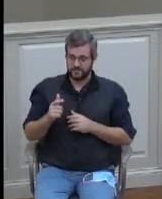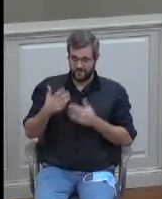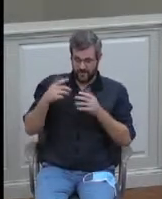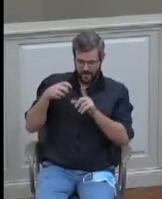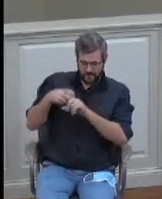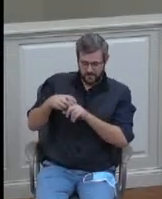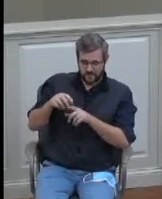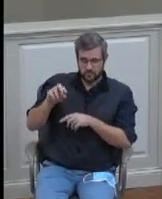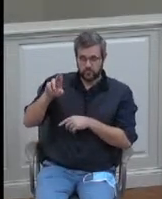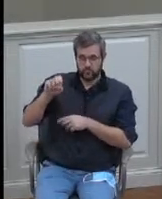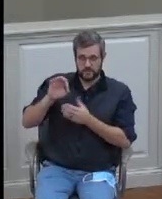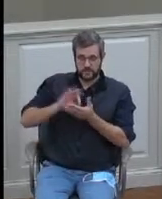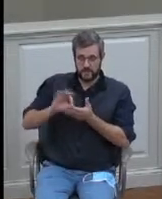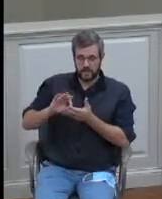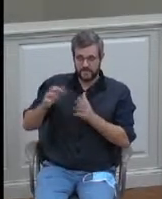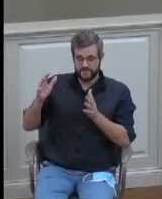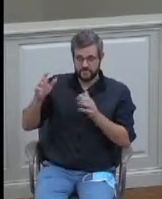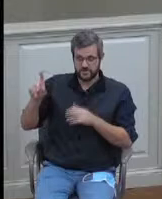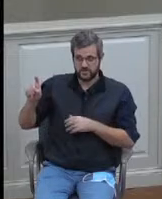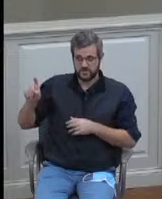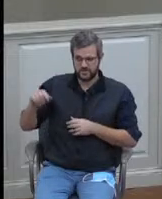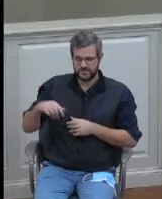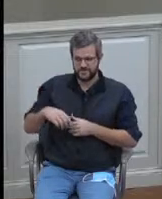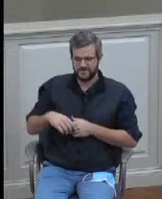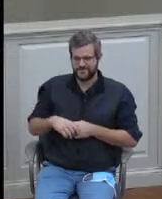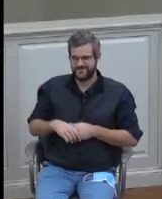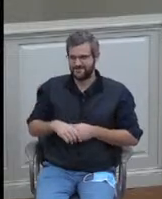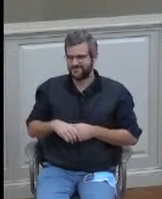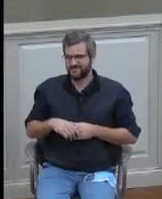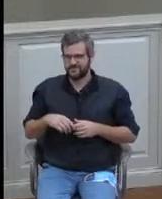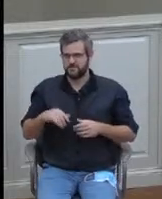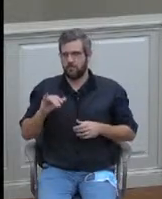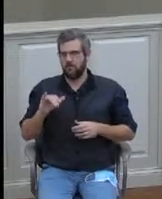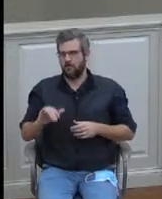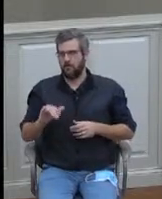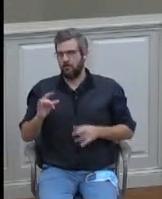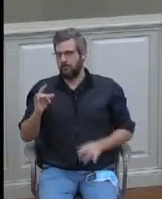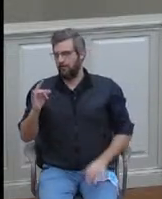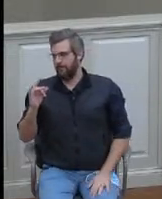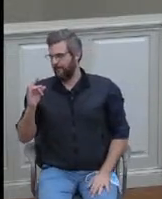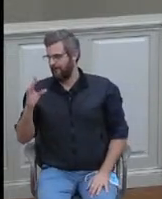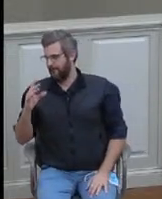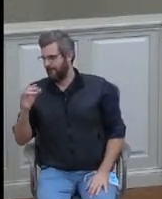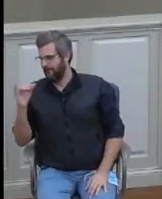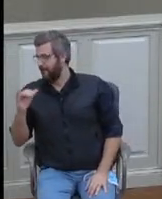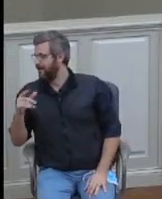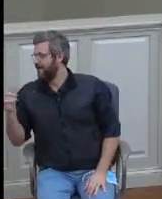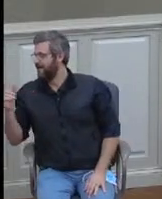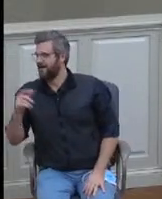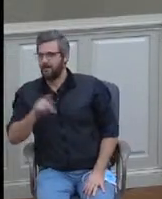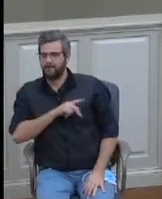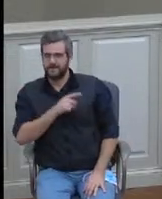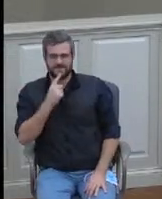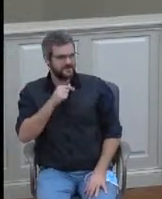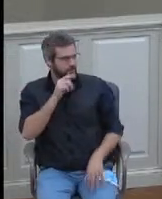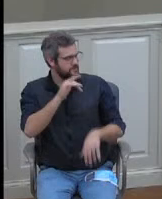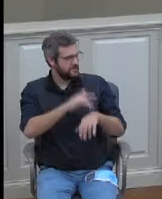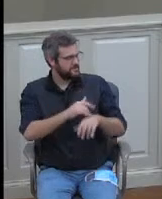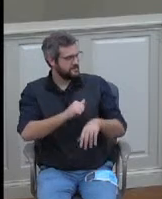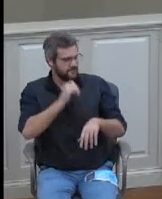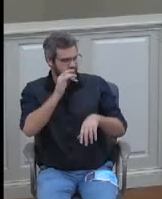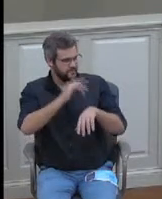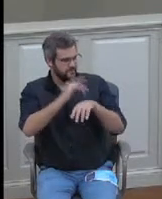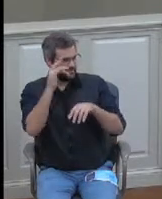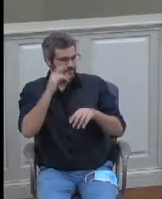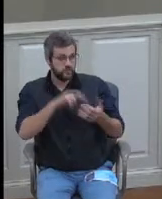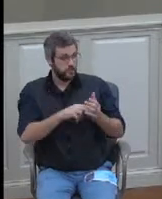final yet? Commissioner Cottle, is it still under I don't know. I don't know if evaluation? it's been Oh, certified. please, oh, please. Don't go there. Don't go there. He's talking Don't go about Cottle's